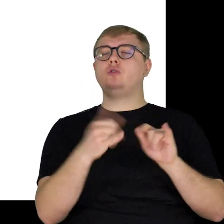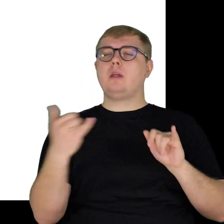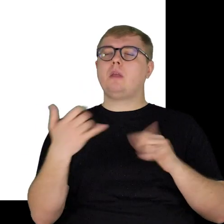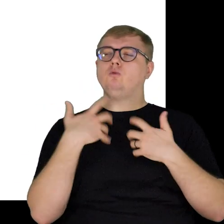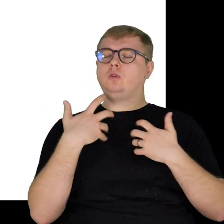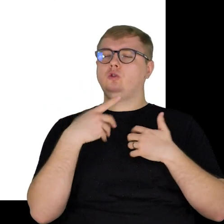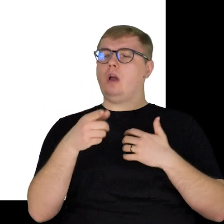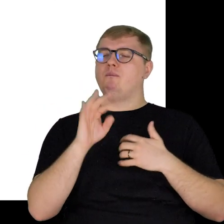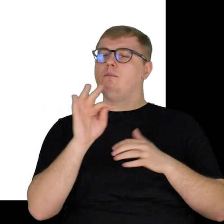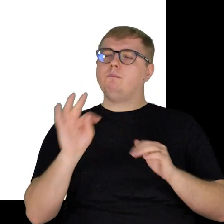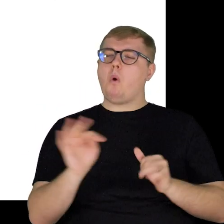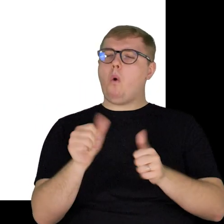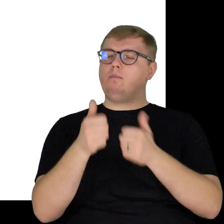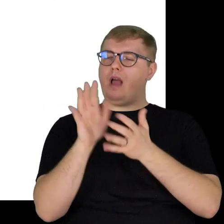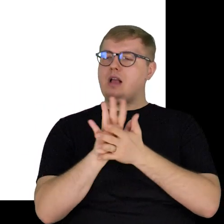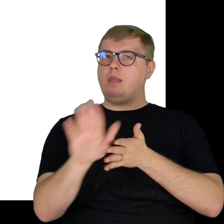context.